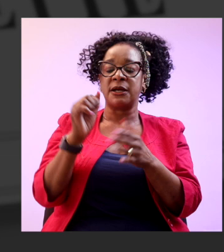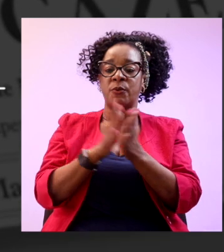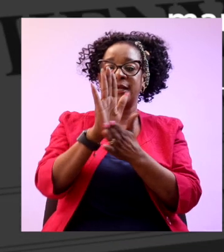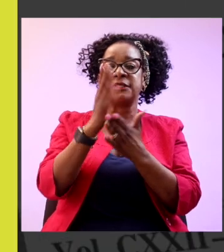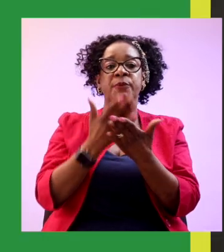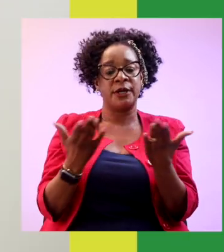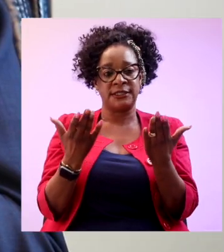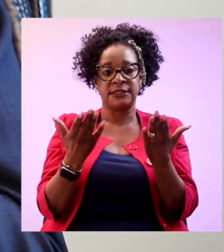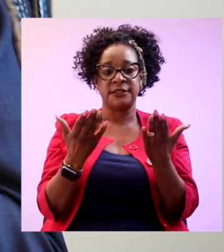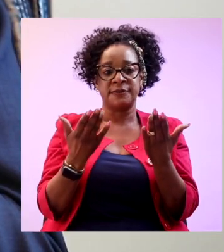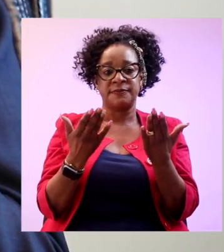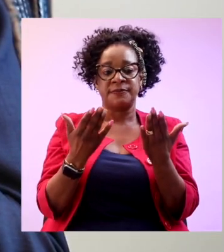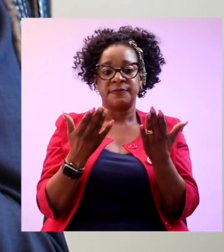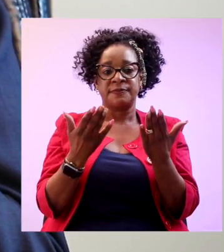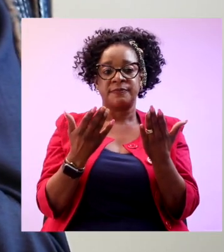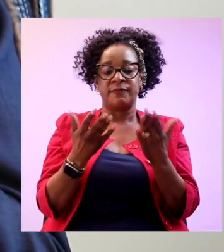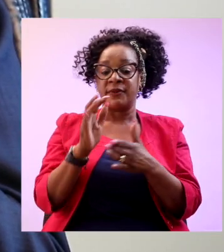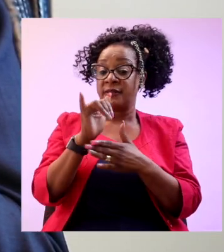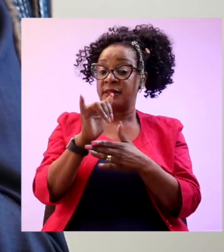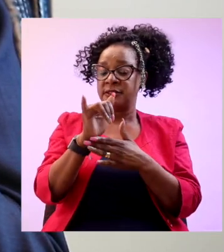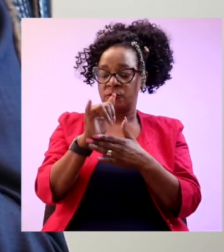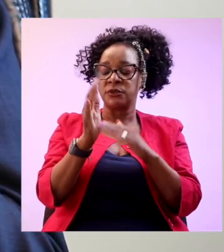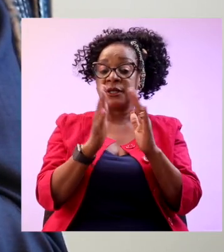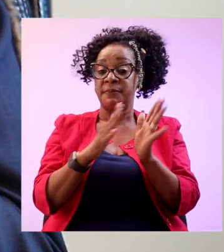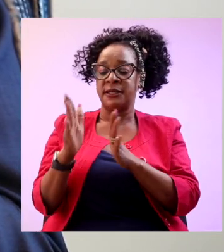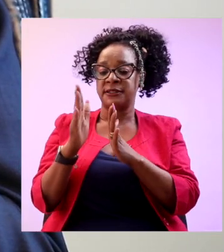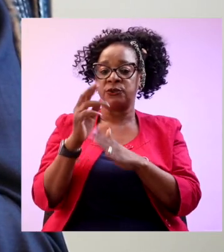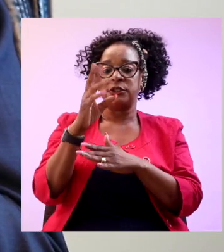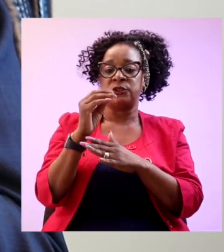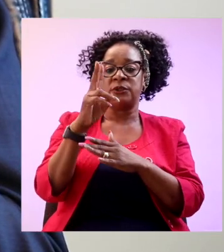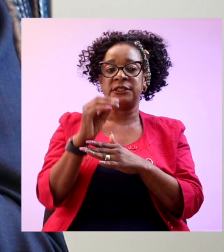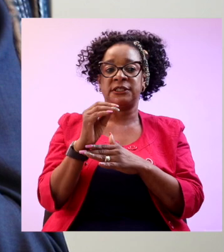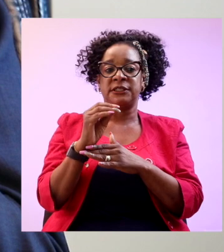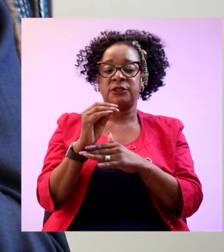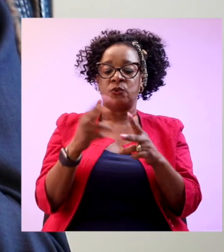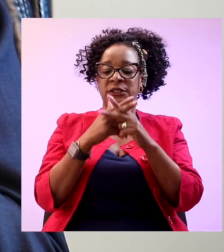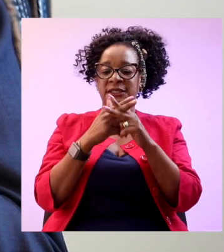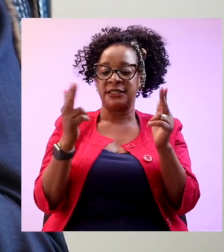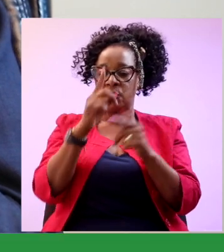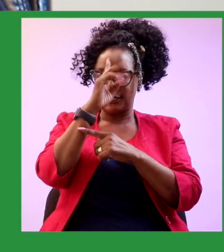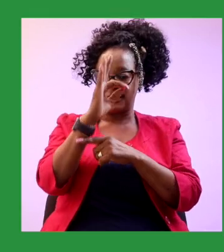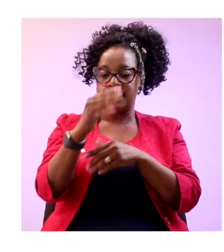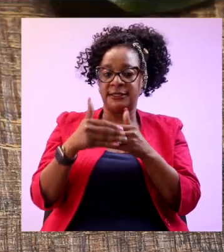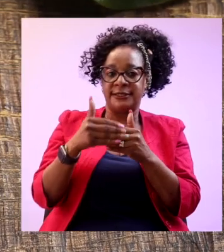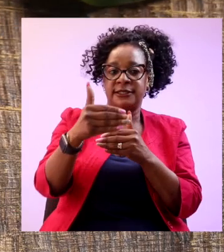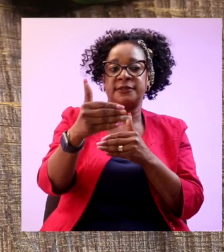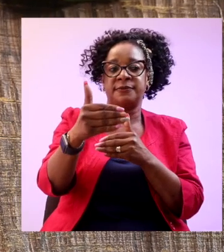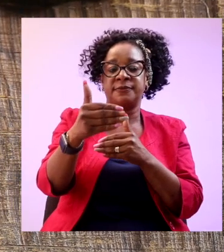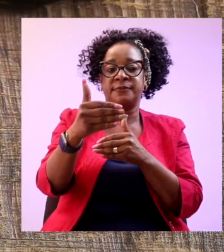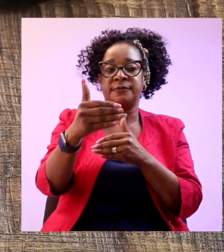Bixa products. After the crop was scheduled in the year 2020, we are back on a serious journey. We have